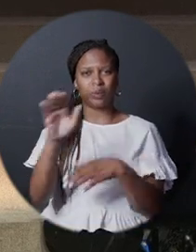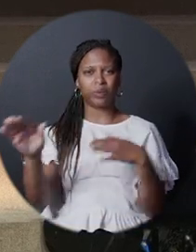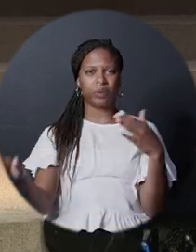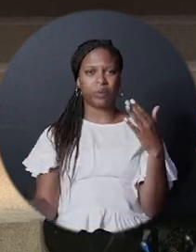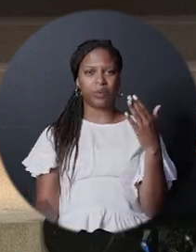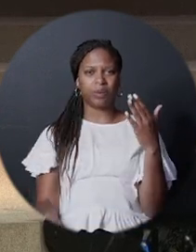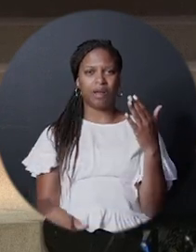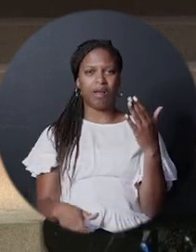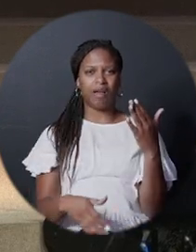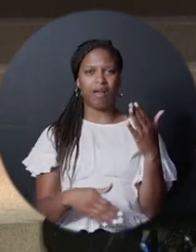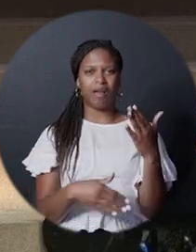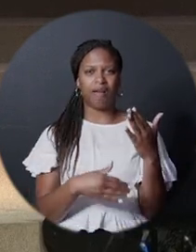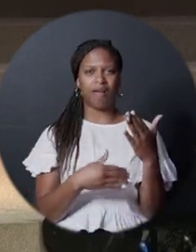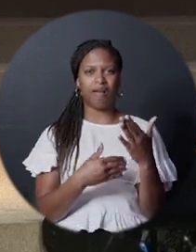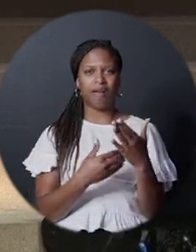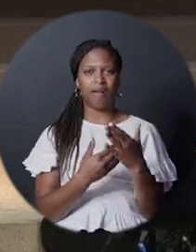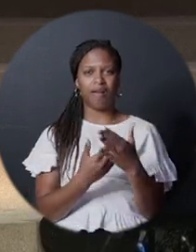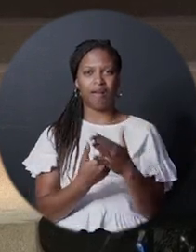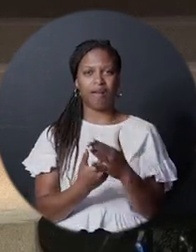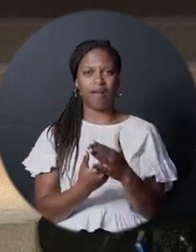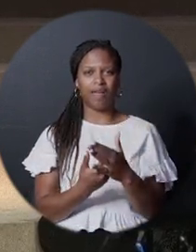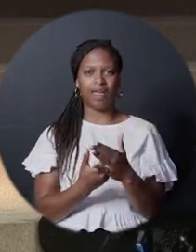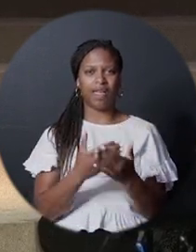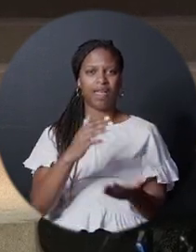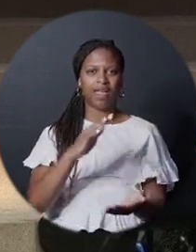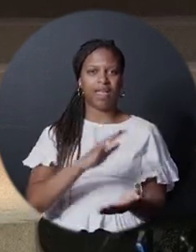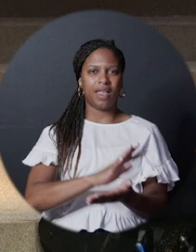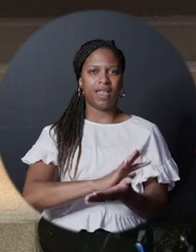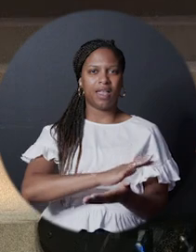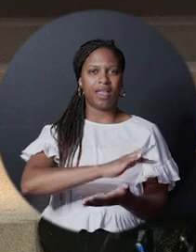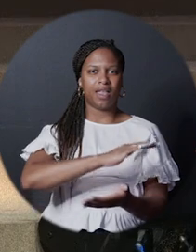praised. We give you